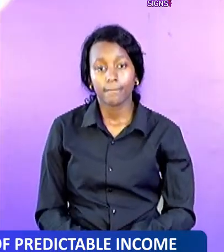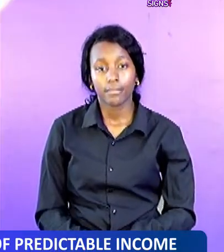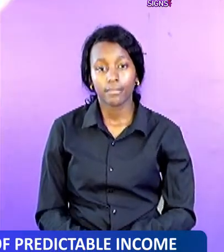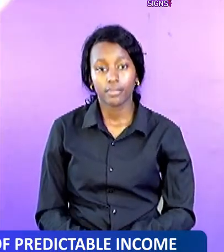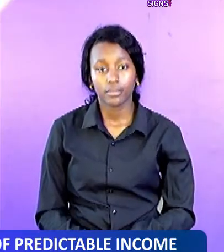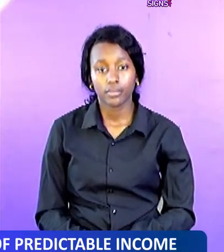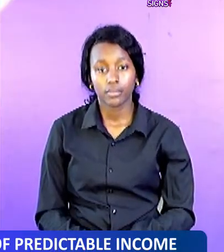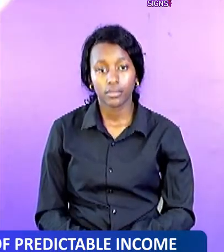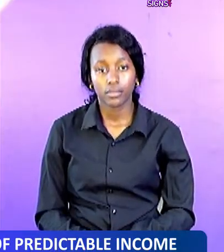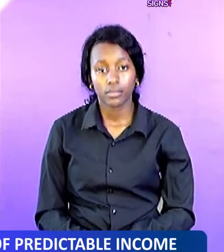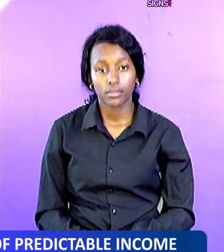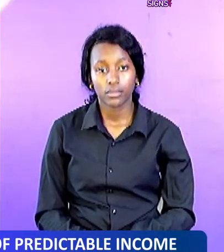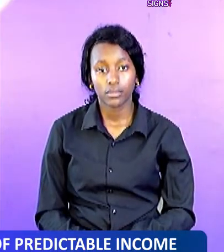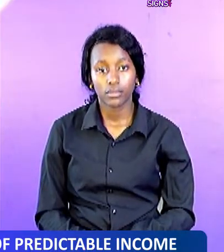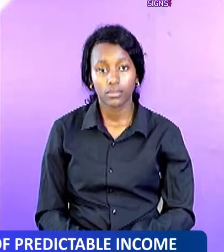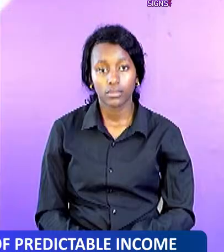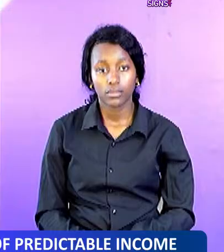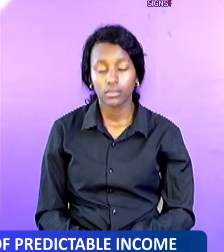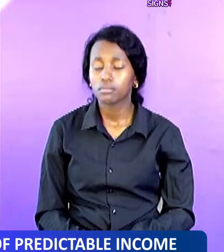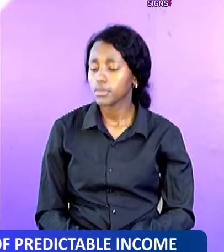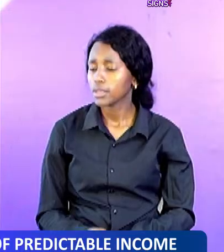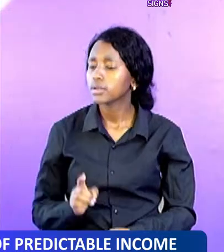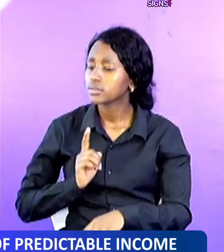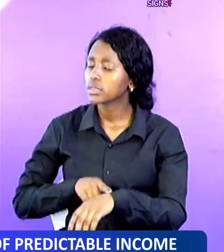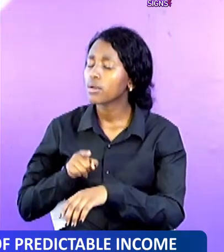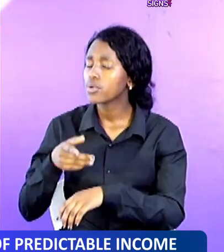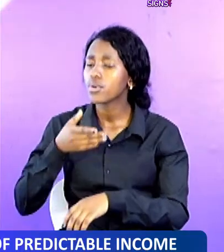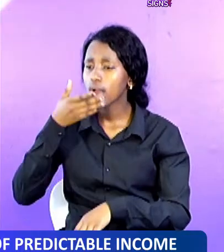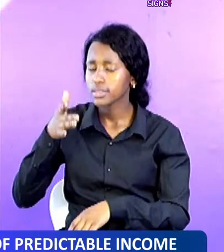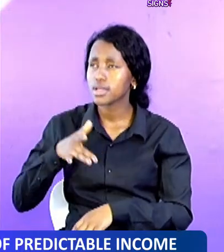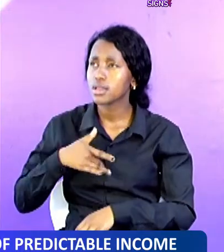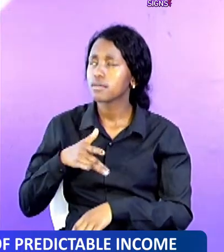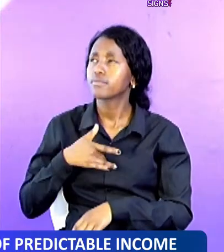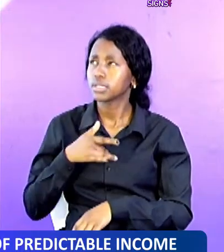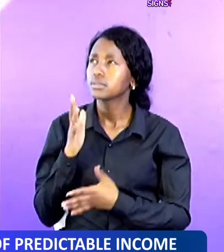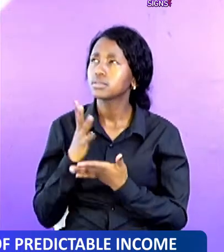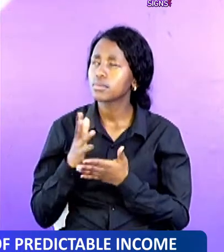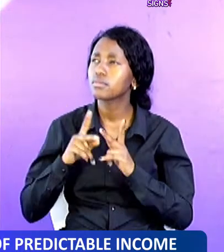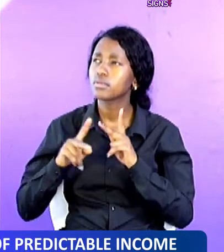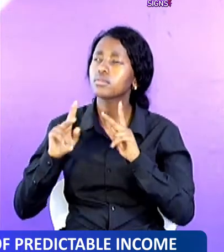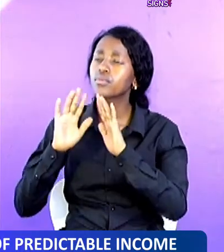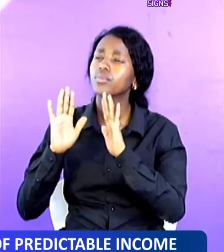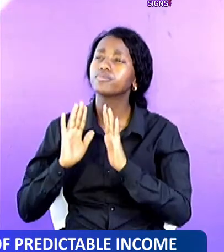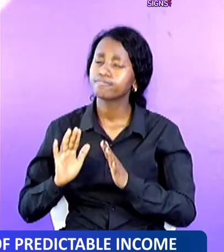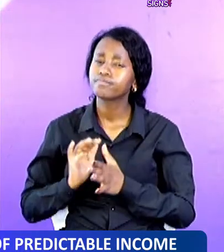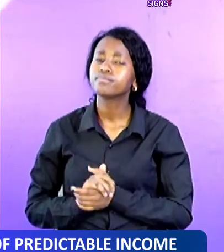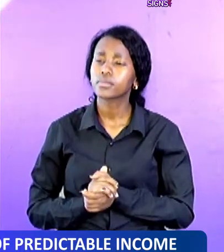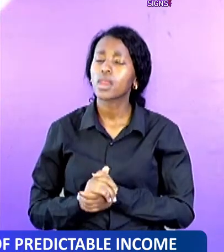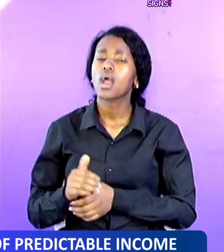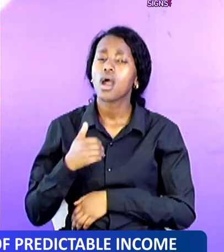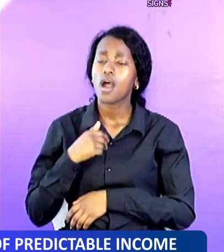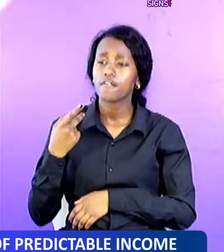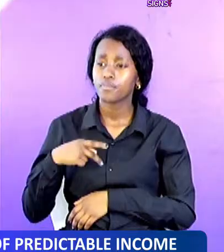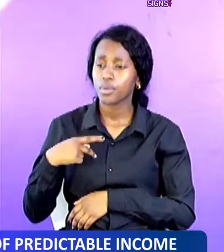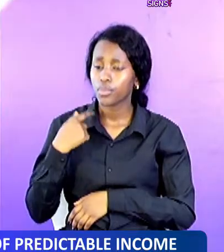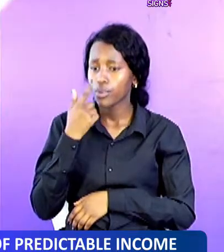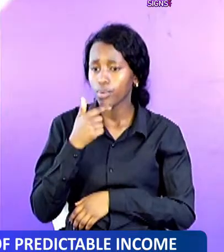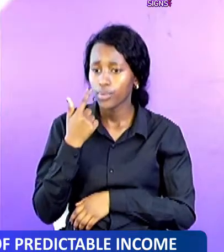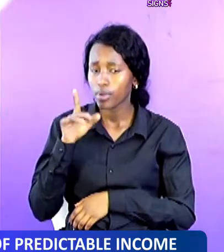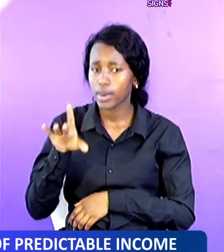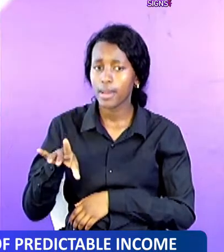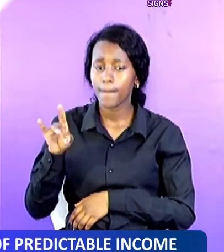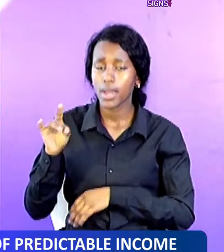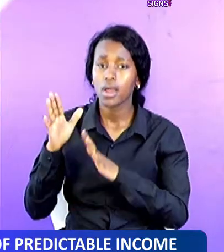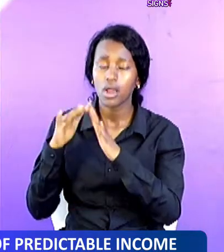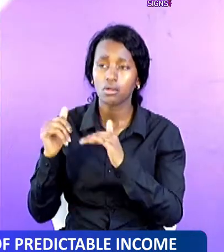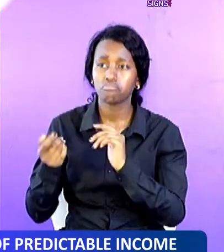responding, a light bulb moment went off in my mind. Not necessarily a light bulb moment, but then there are those people who take these units and flip them and furnish